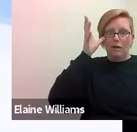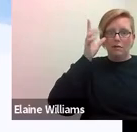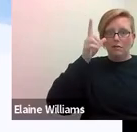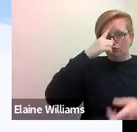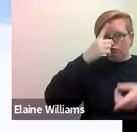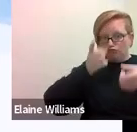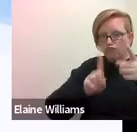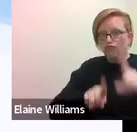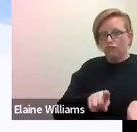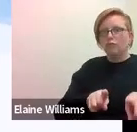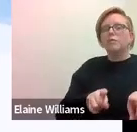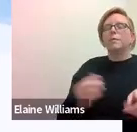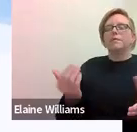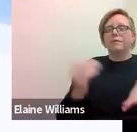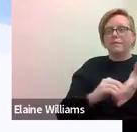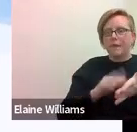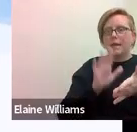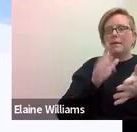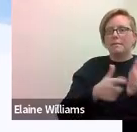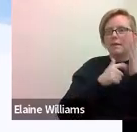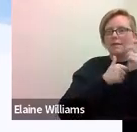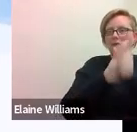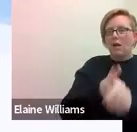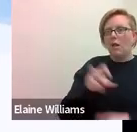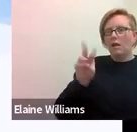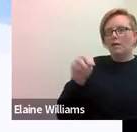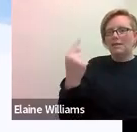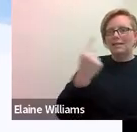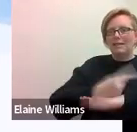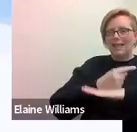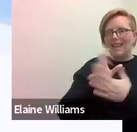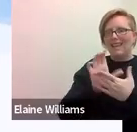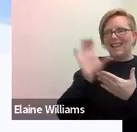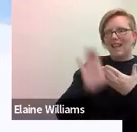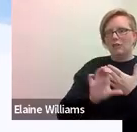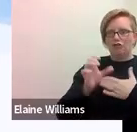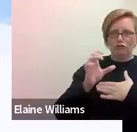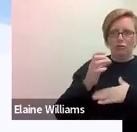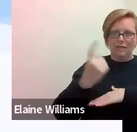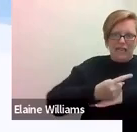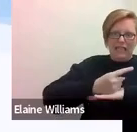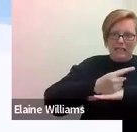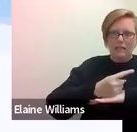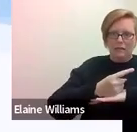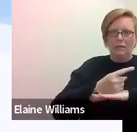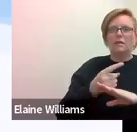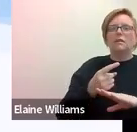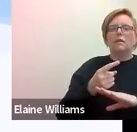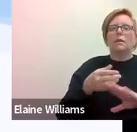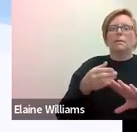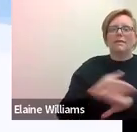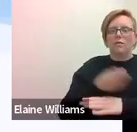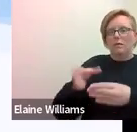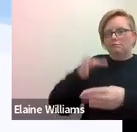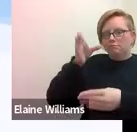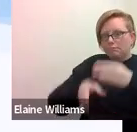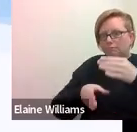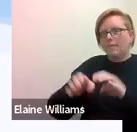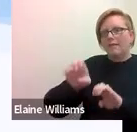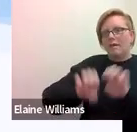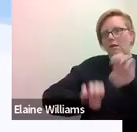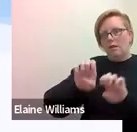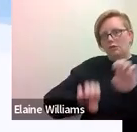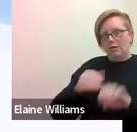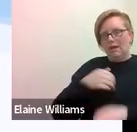the 60-day calendar requirement regarding the administration and completion of evaluations. So there does seem to be a lot